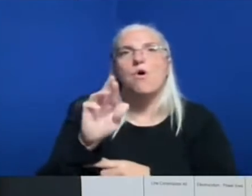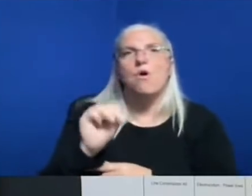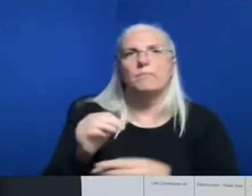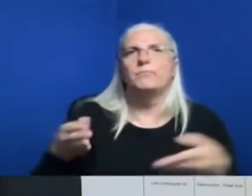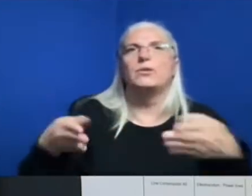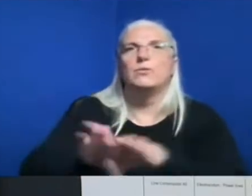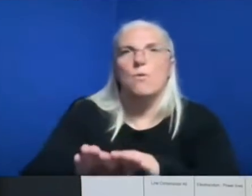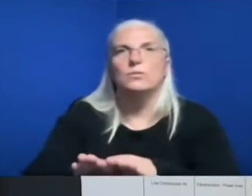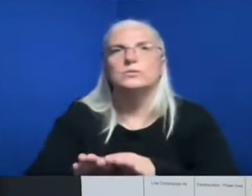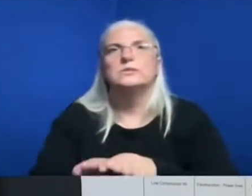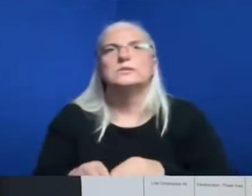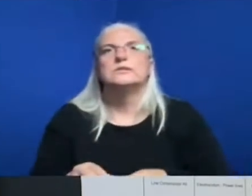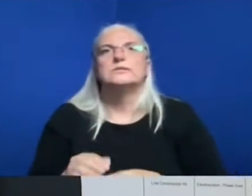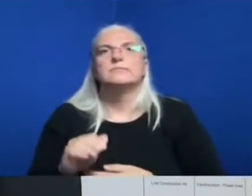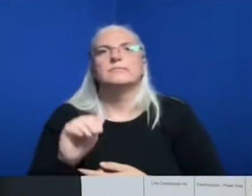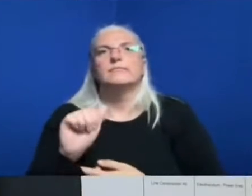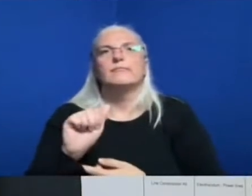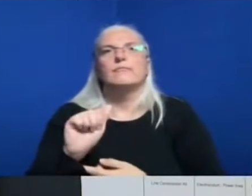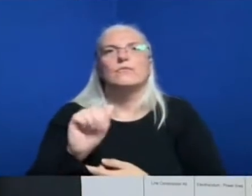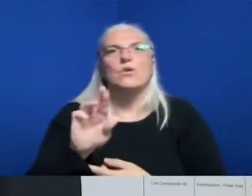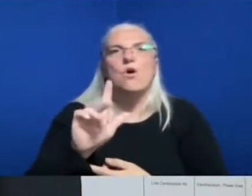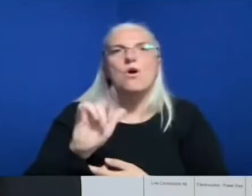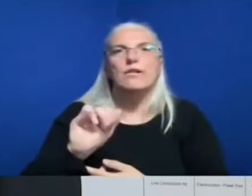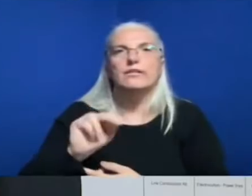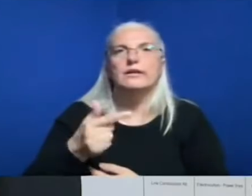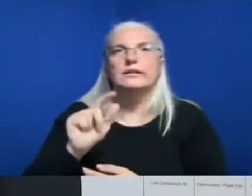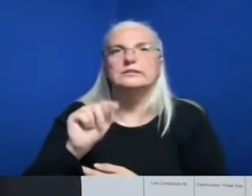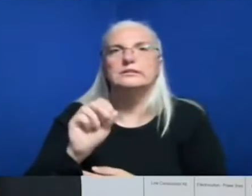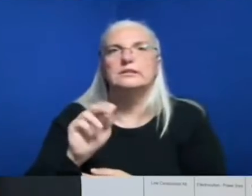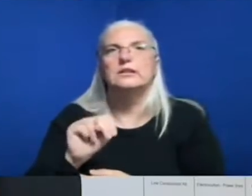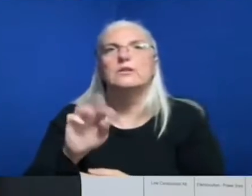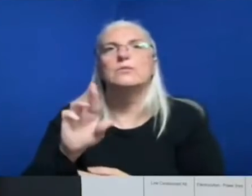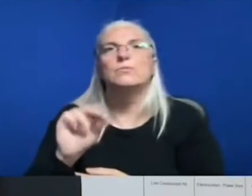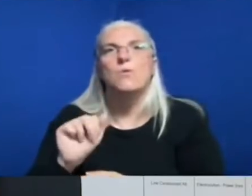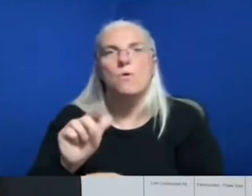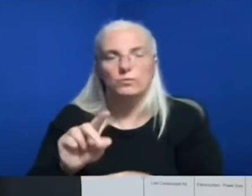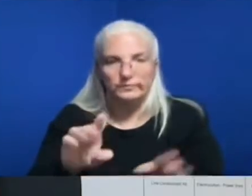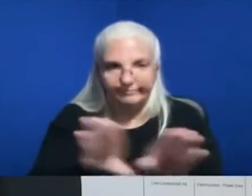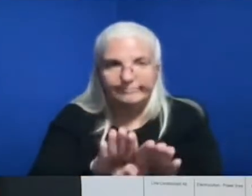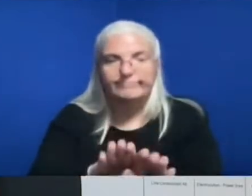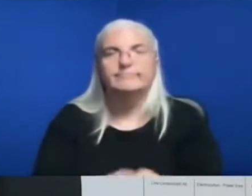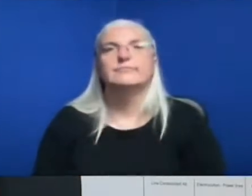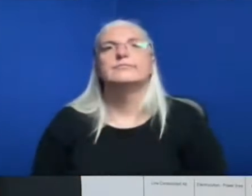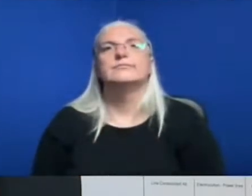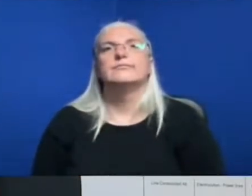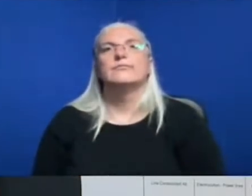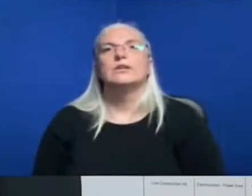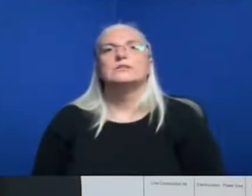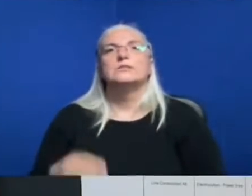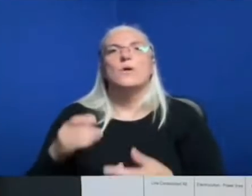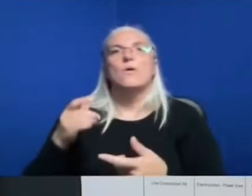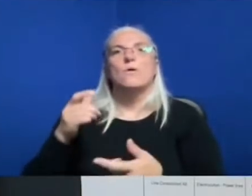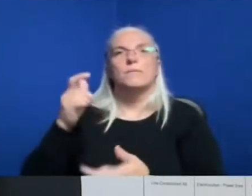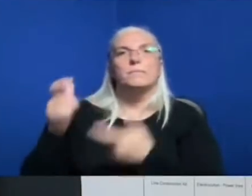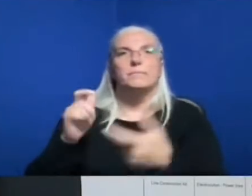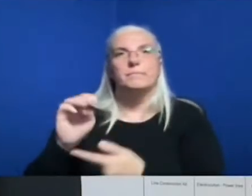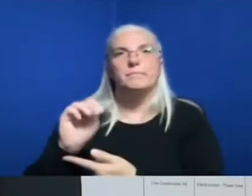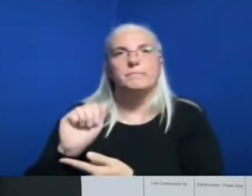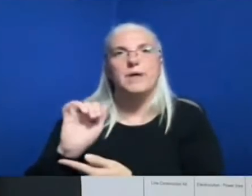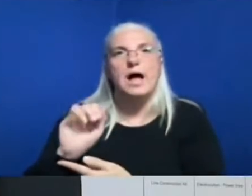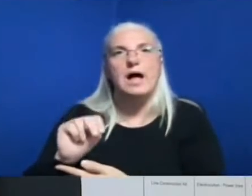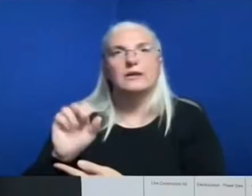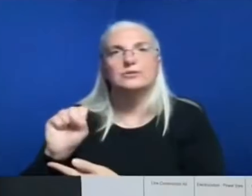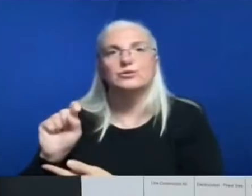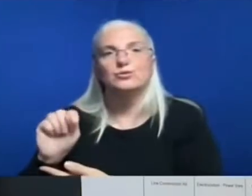at Via Cava Ranch Road, and Main Street in both directions. The Plumas County area